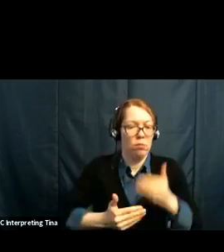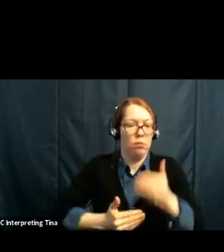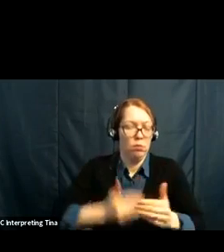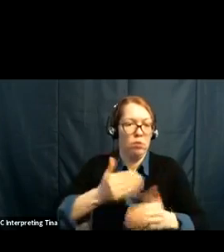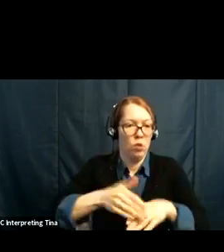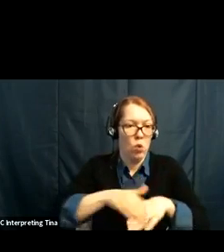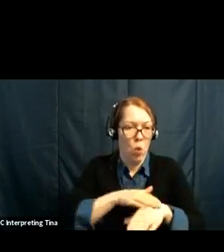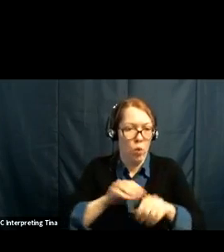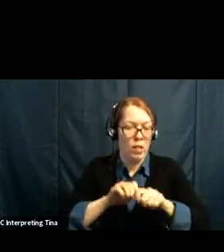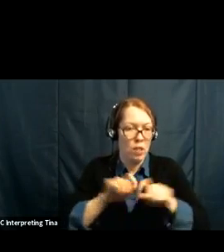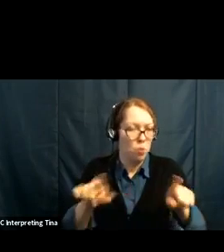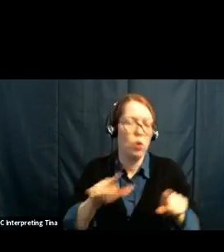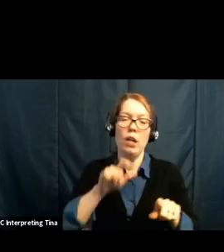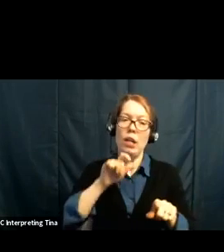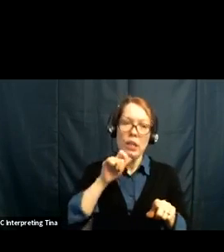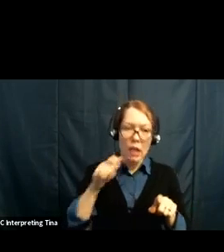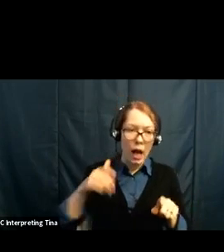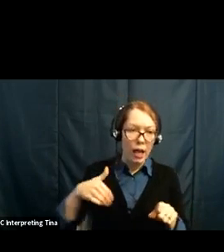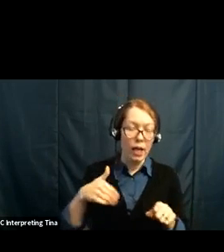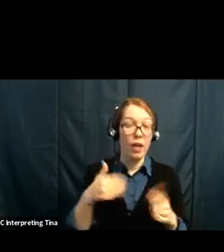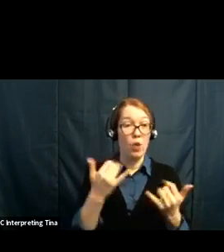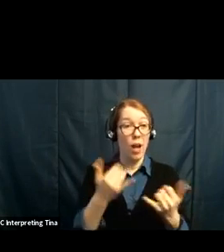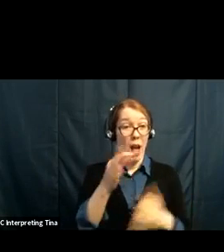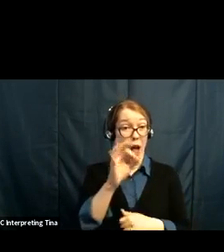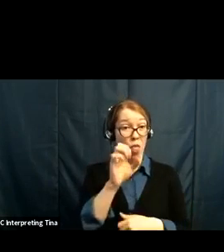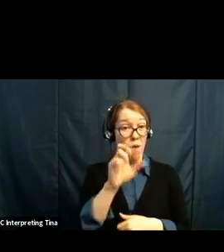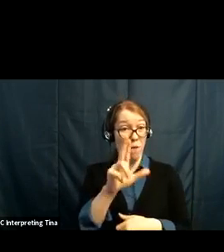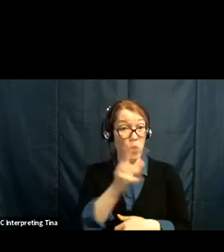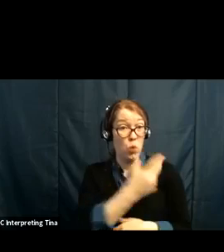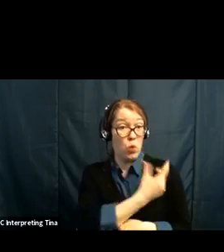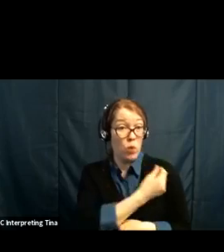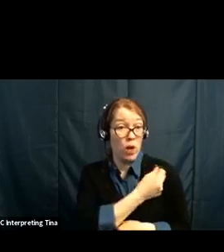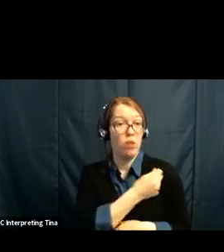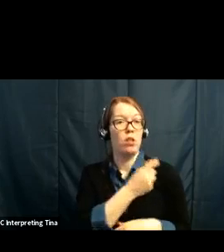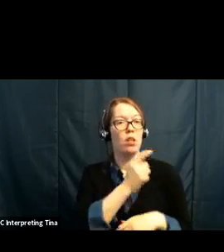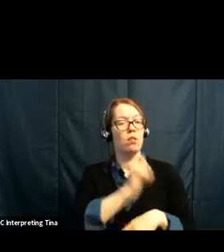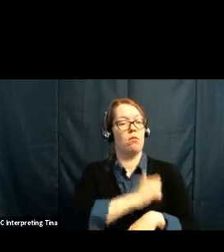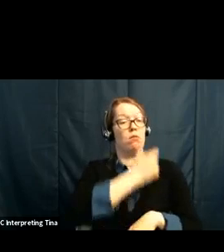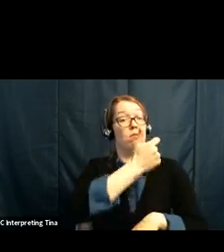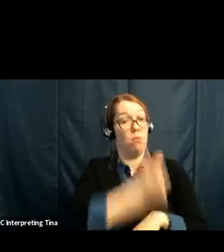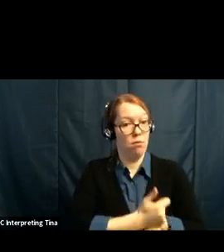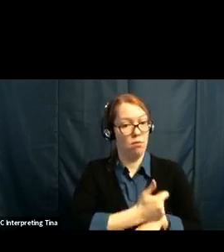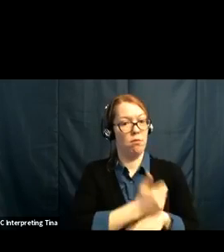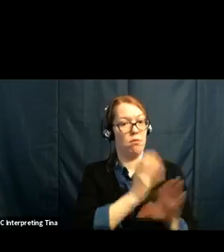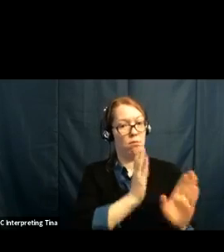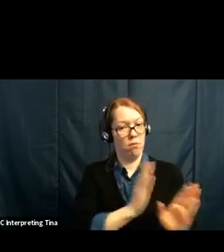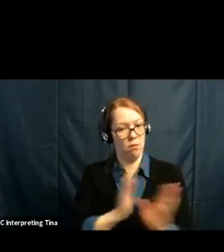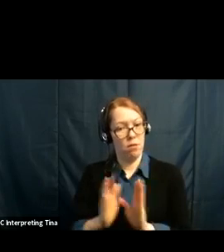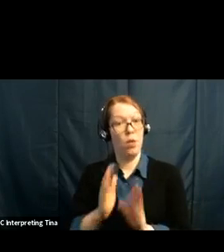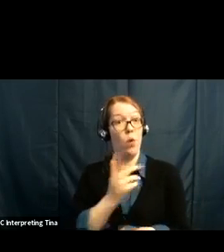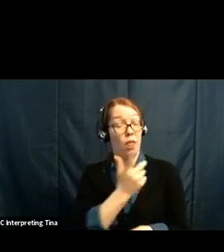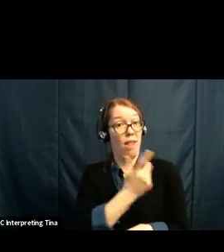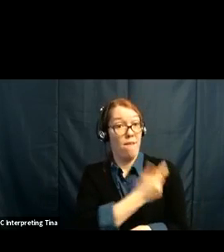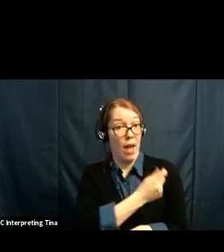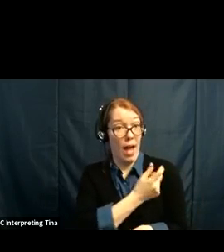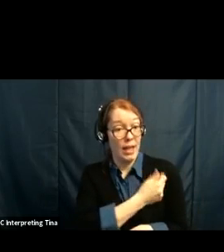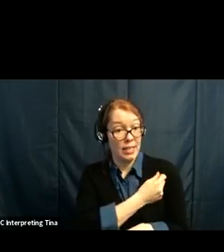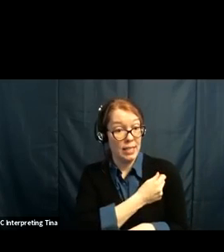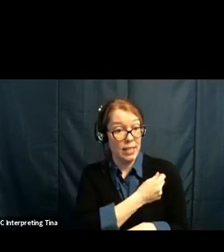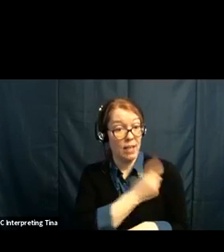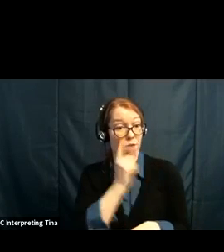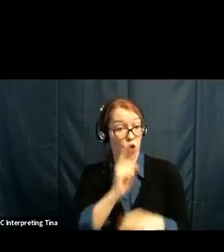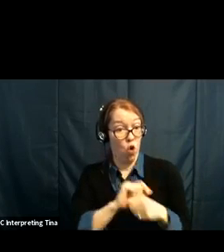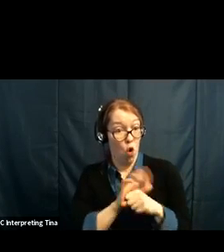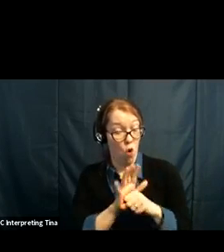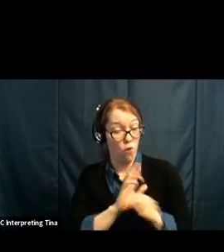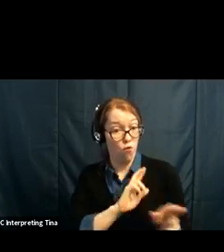the flu vaccine right now is just putting all the processes in place so that when we do get the vaccine, we will know and have the processes to